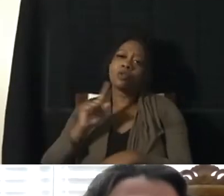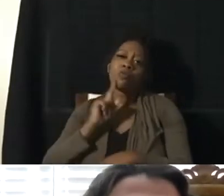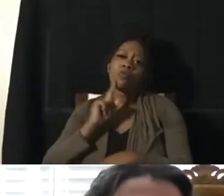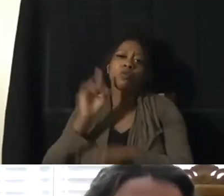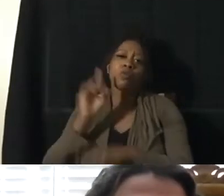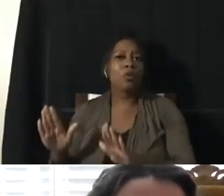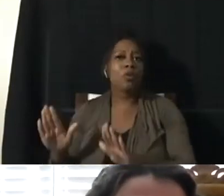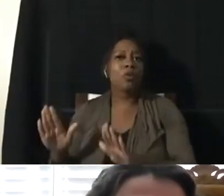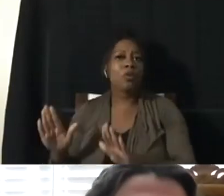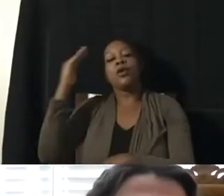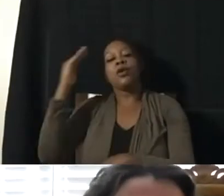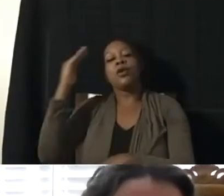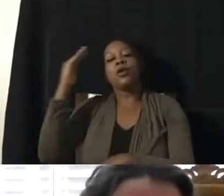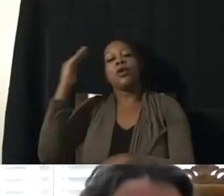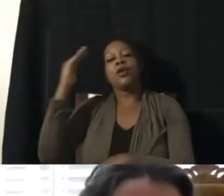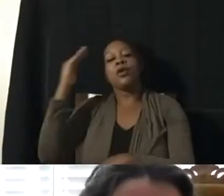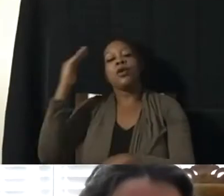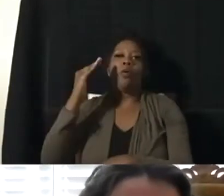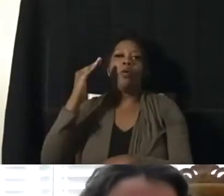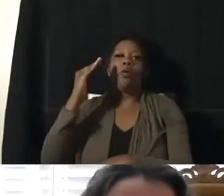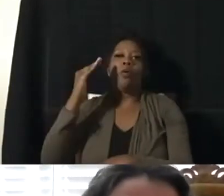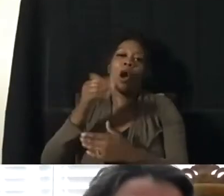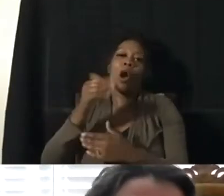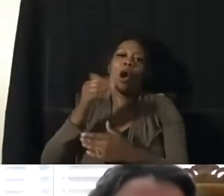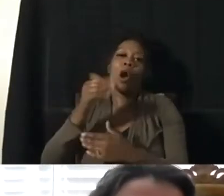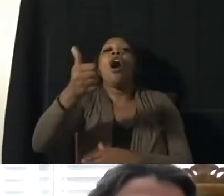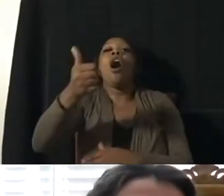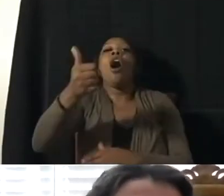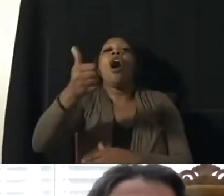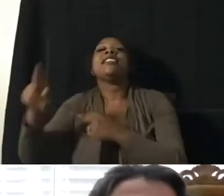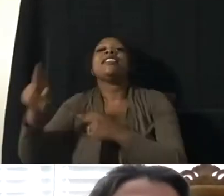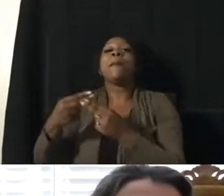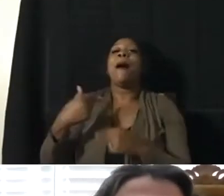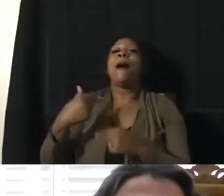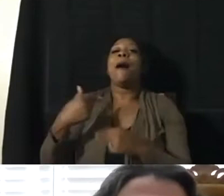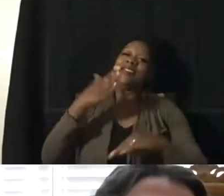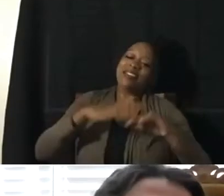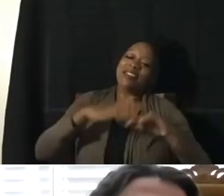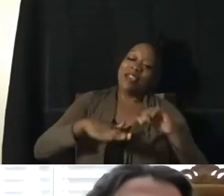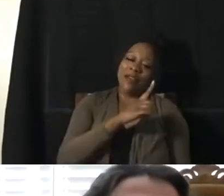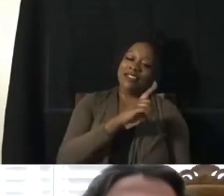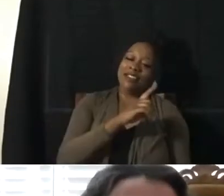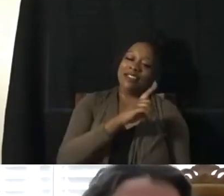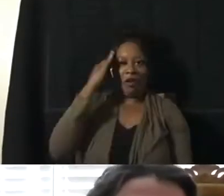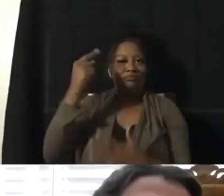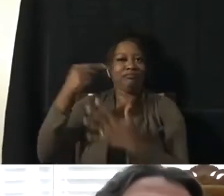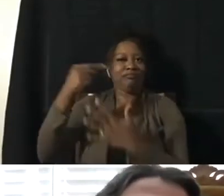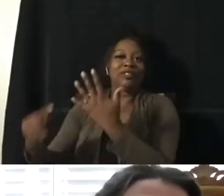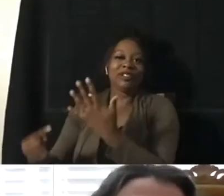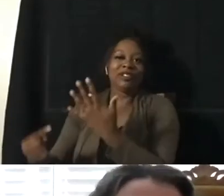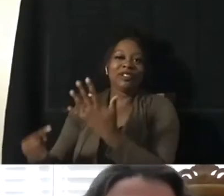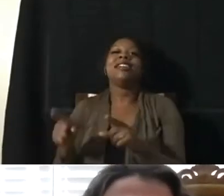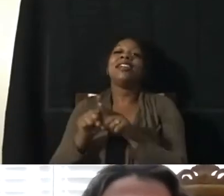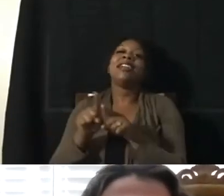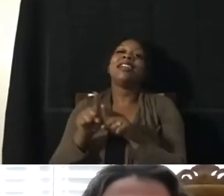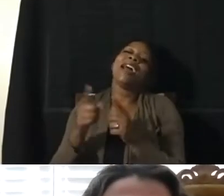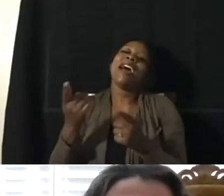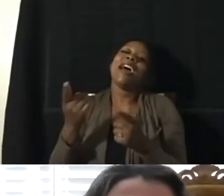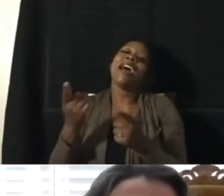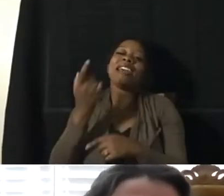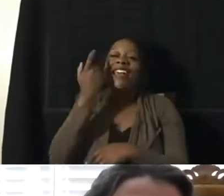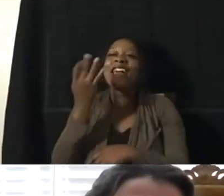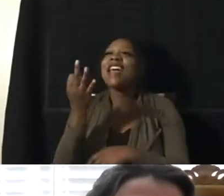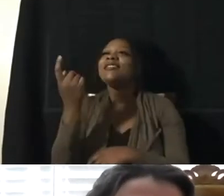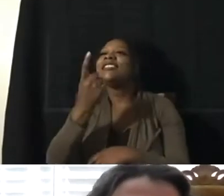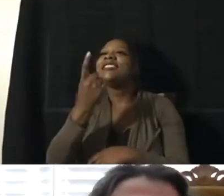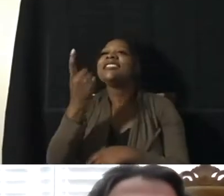know things other about me than my disability. So, if it's like, if it's a classic film related topic, they're like, just give it to Kristen, she'll